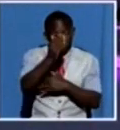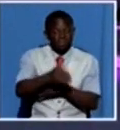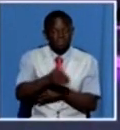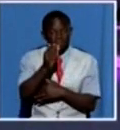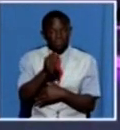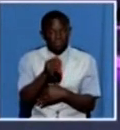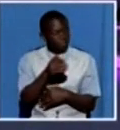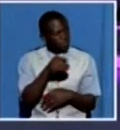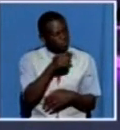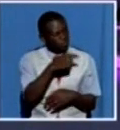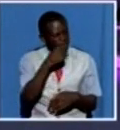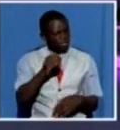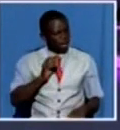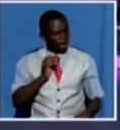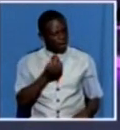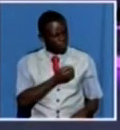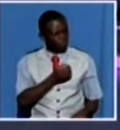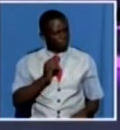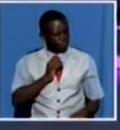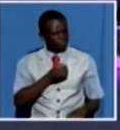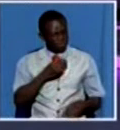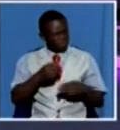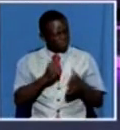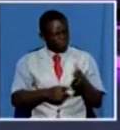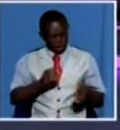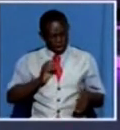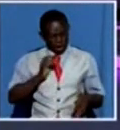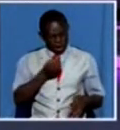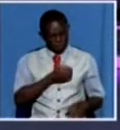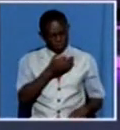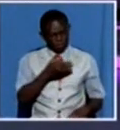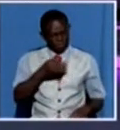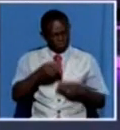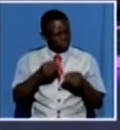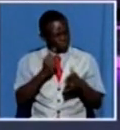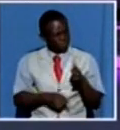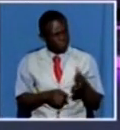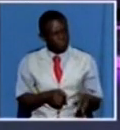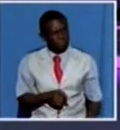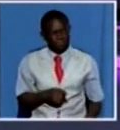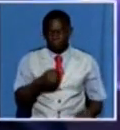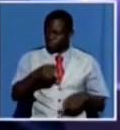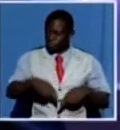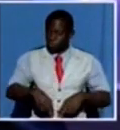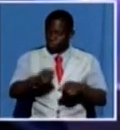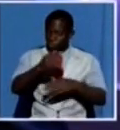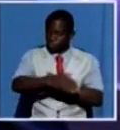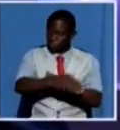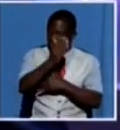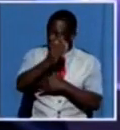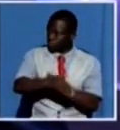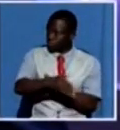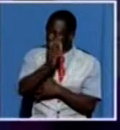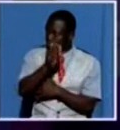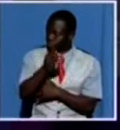our facility? Yes. What, I'm lost. What does that mean? What our facility? The toll facilities, the toll gates. You're putting them